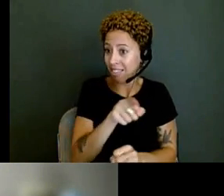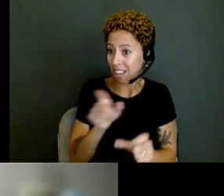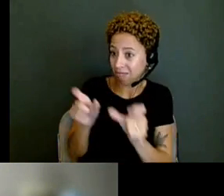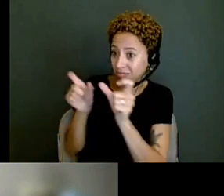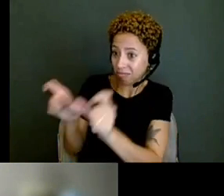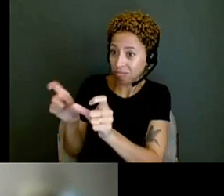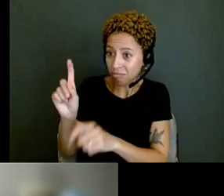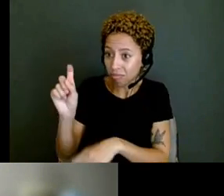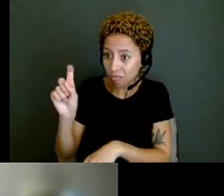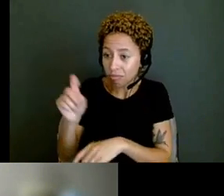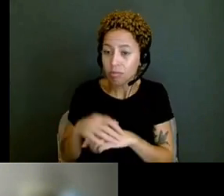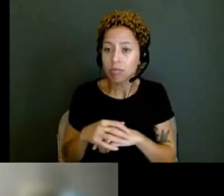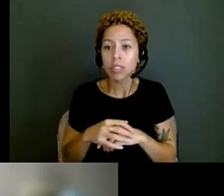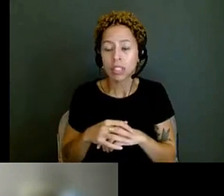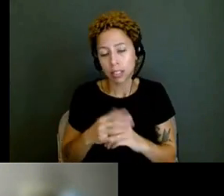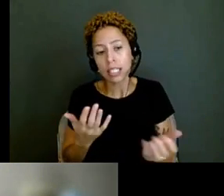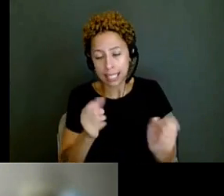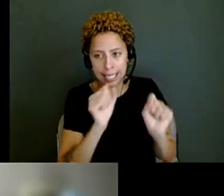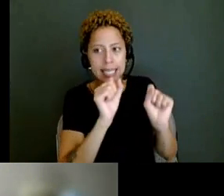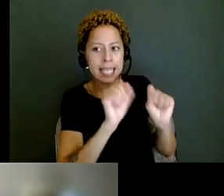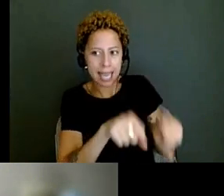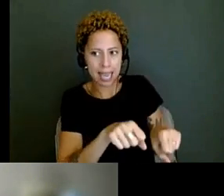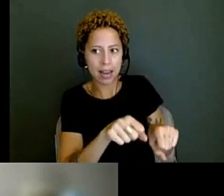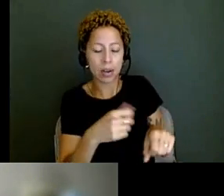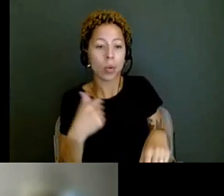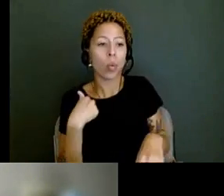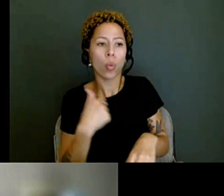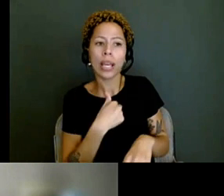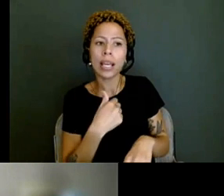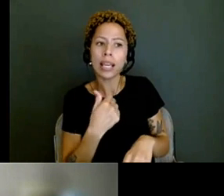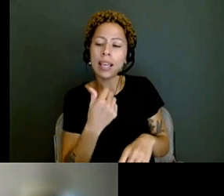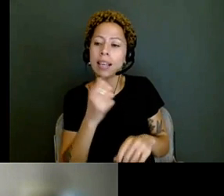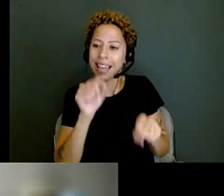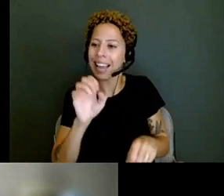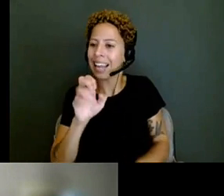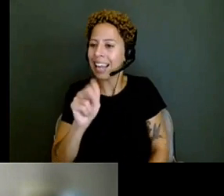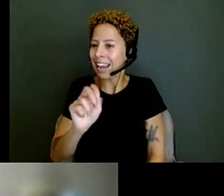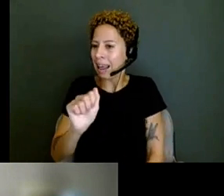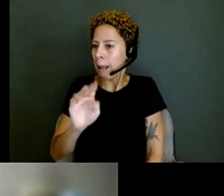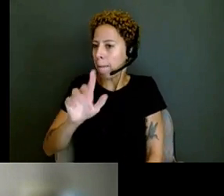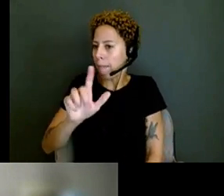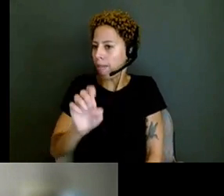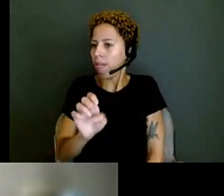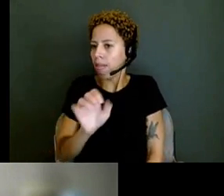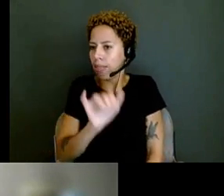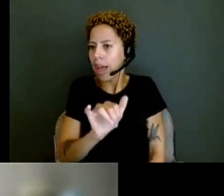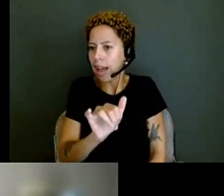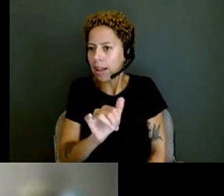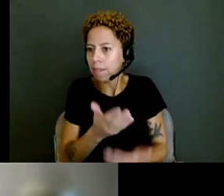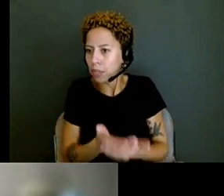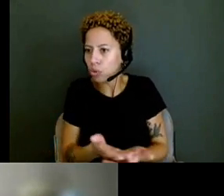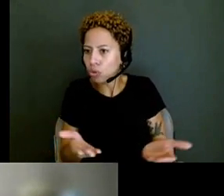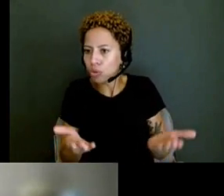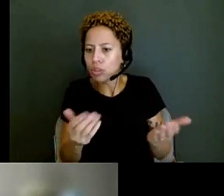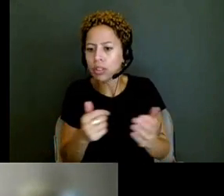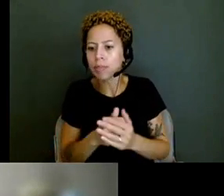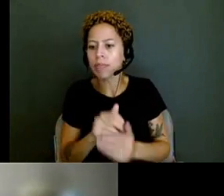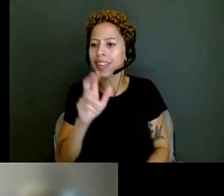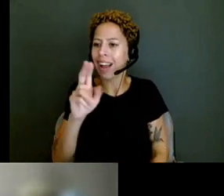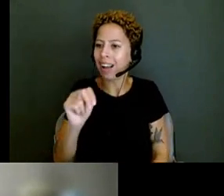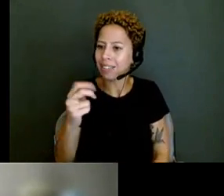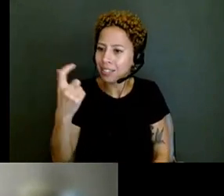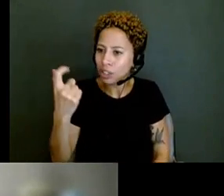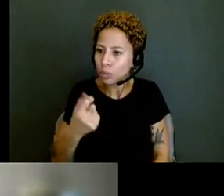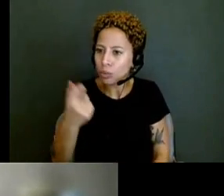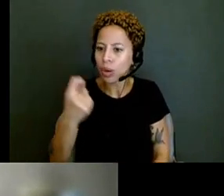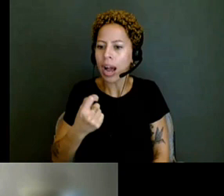be enabled. By default, we don't have that enabled for your account because basically, like Canadian law, unsubscribes and CASL applies